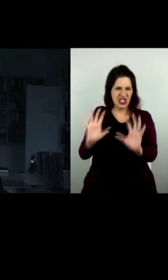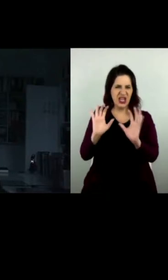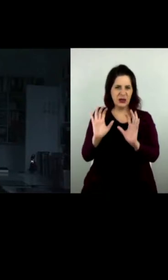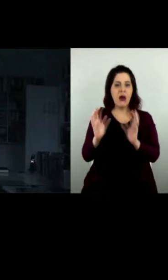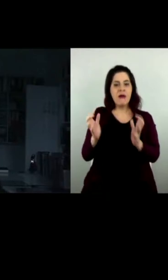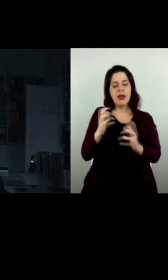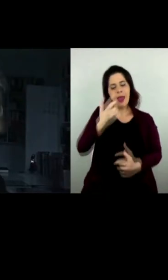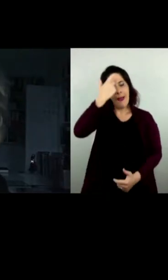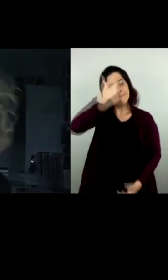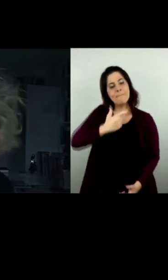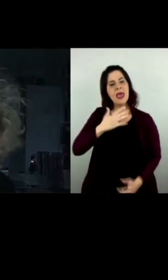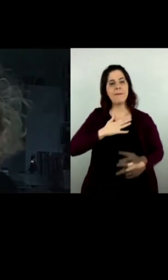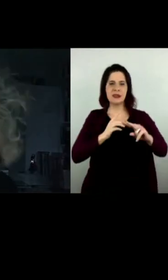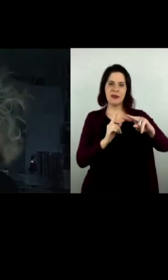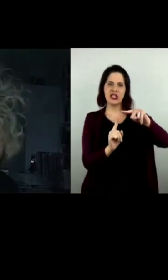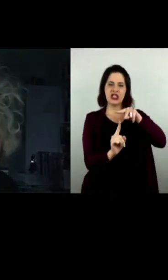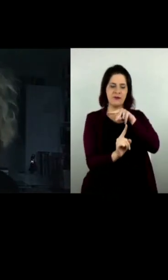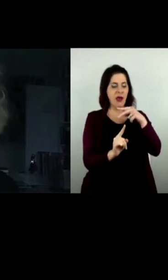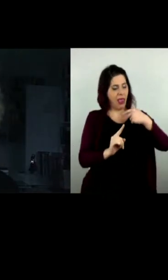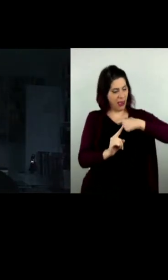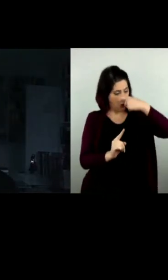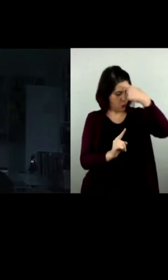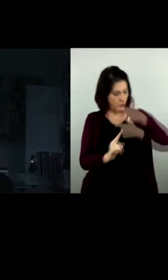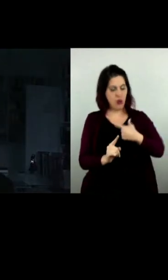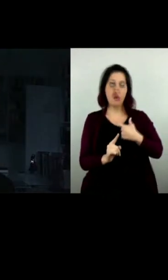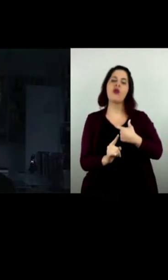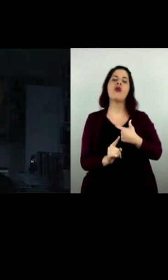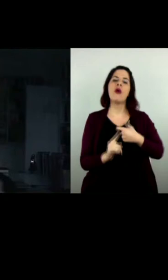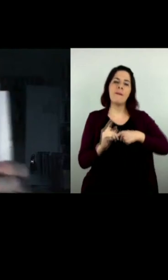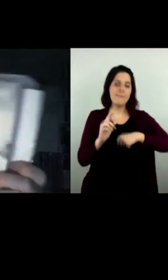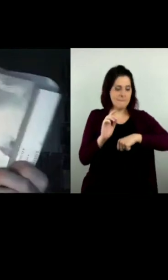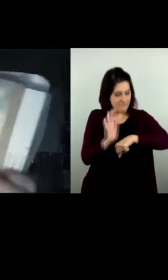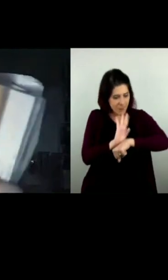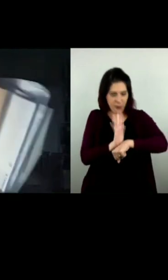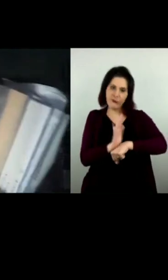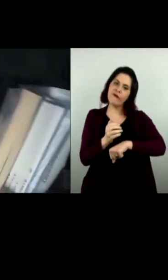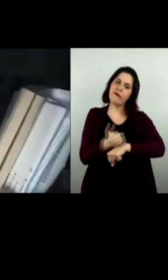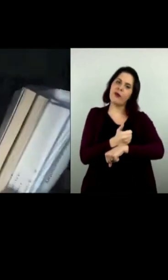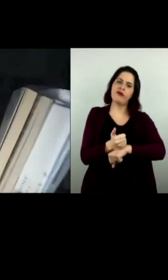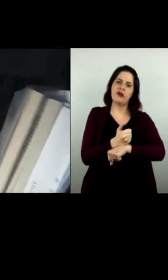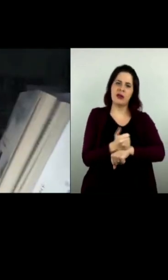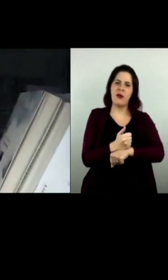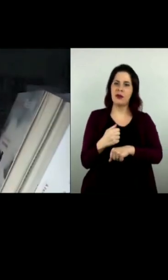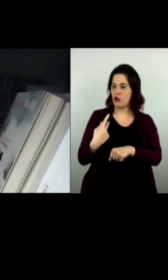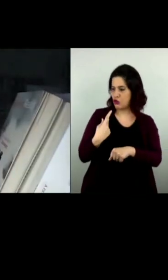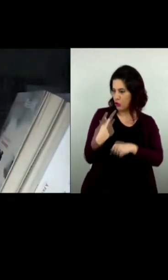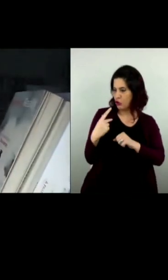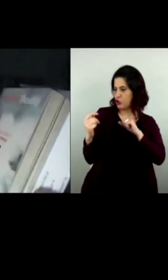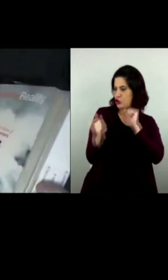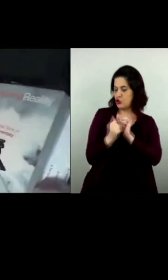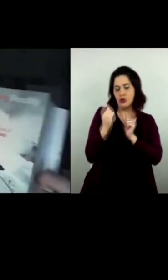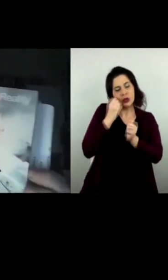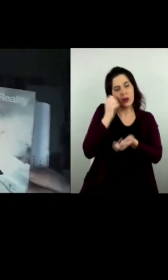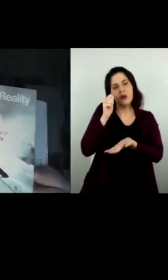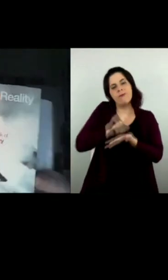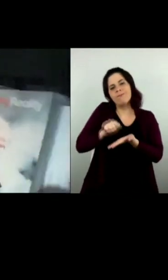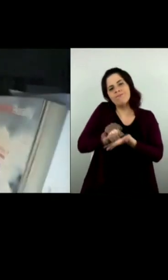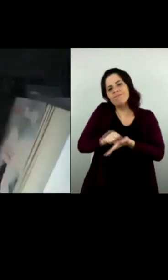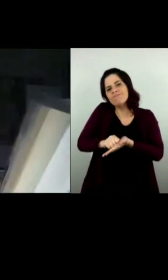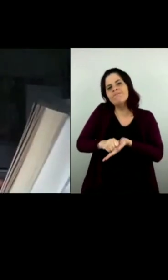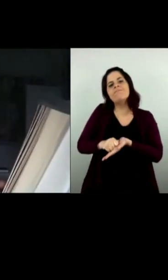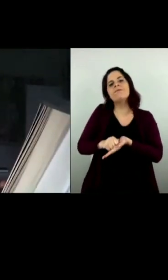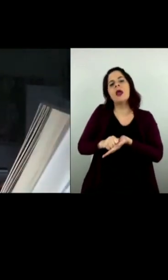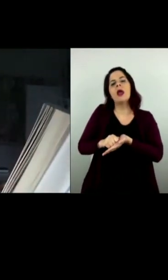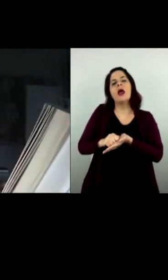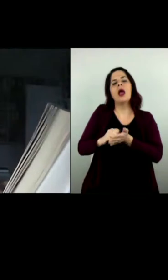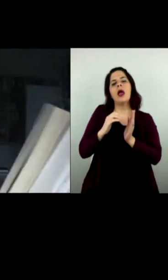a creative point of view. So we just tried to gather really good writing about documentary from that point